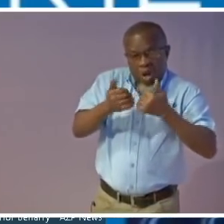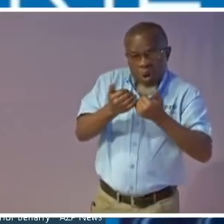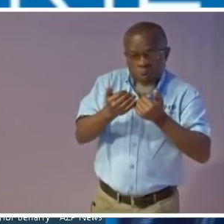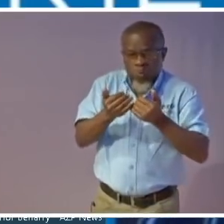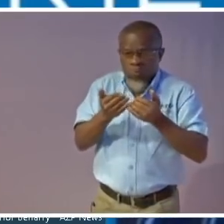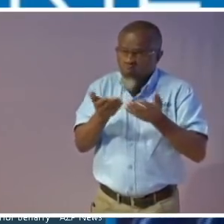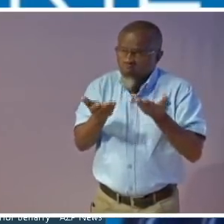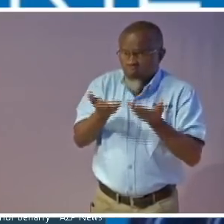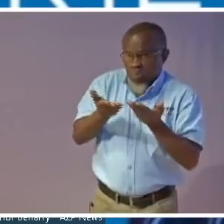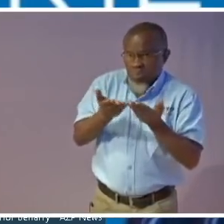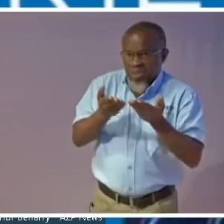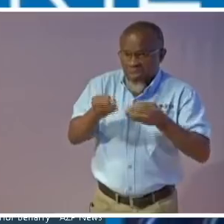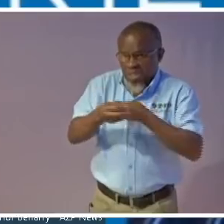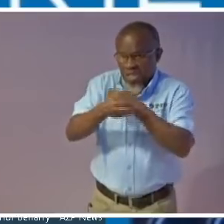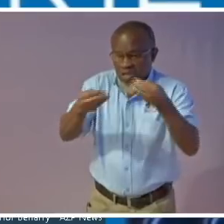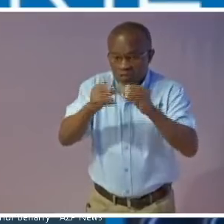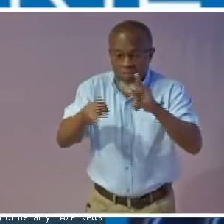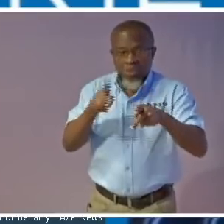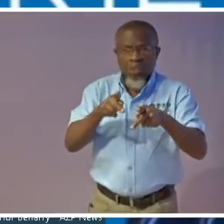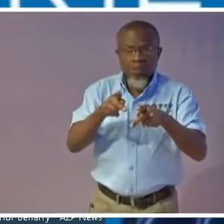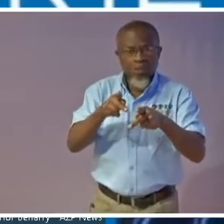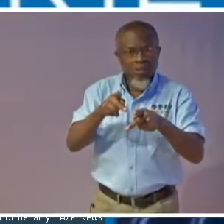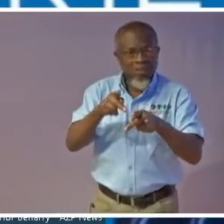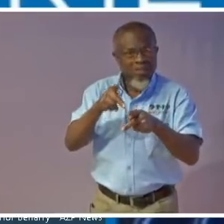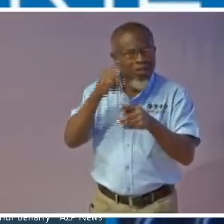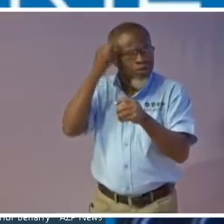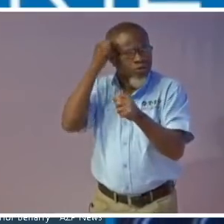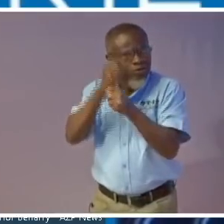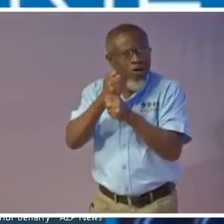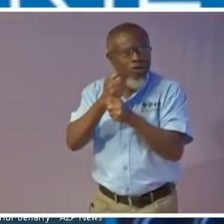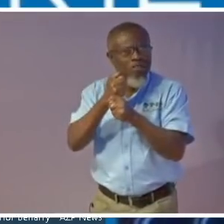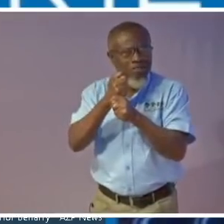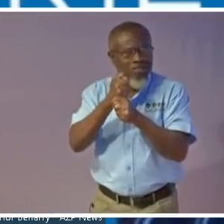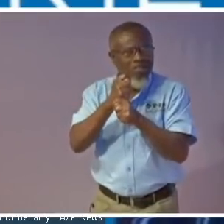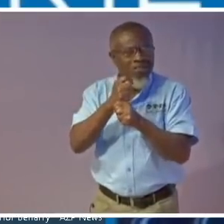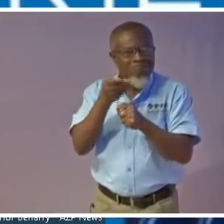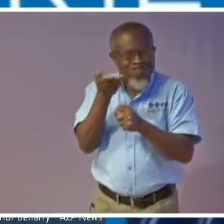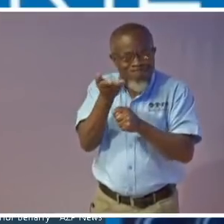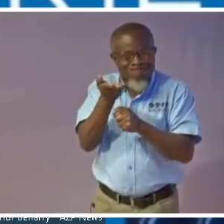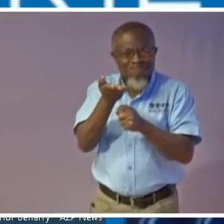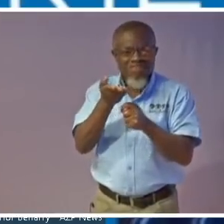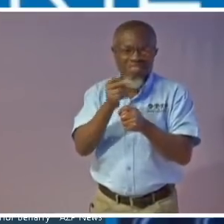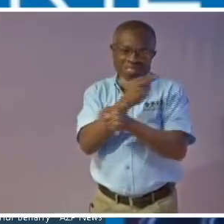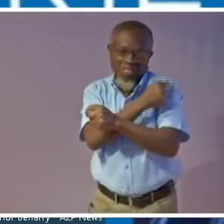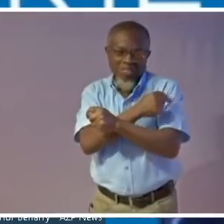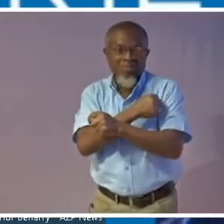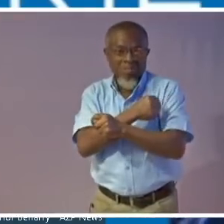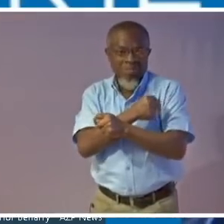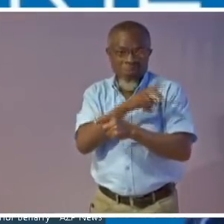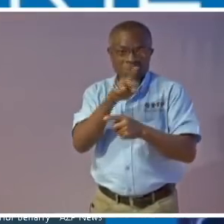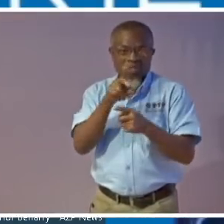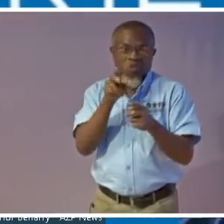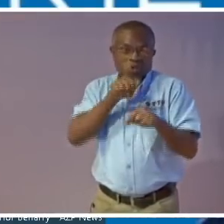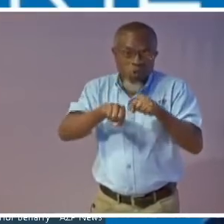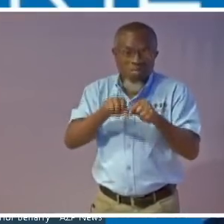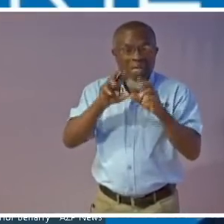people confidence in the system so they'll present themselves when they need to do?